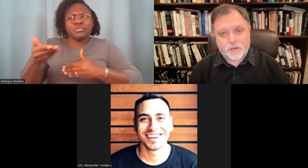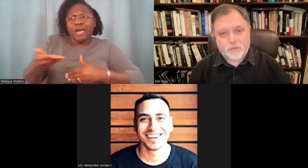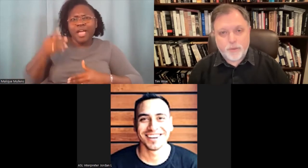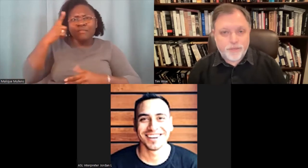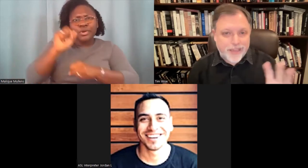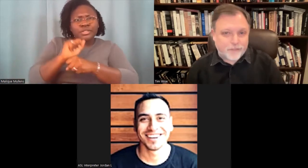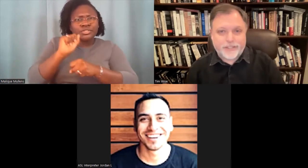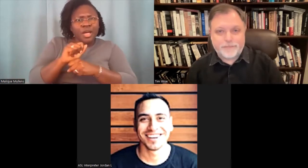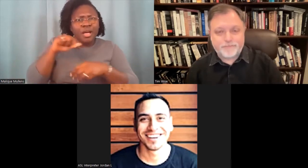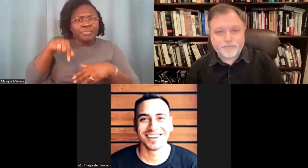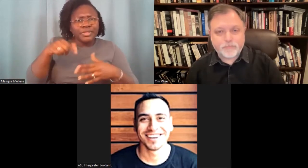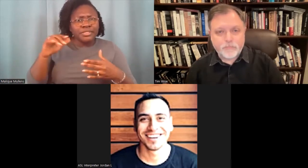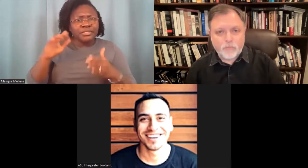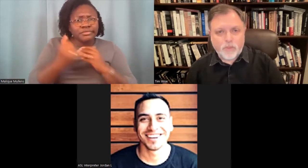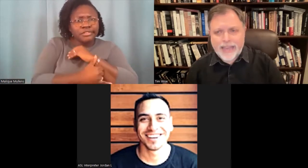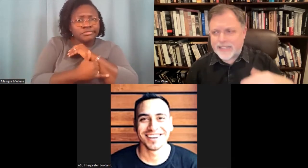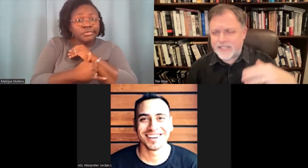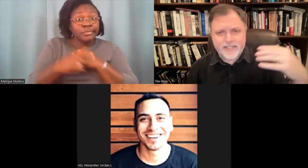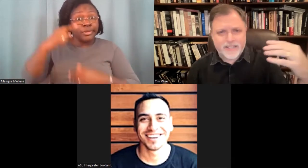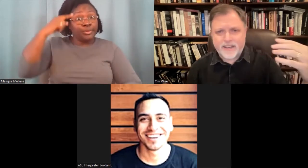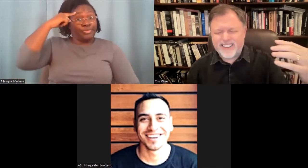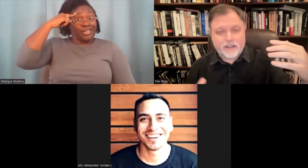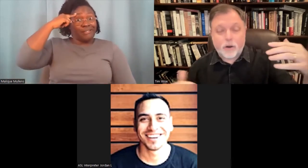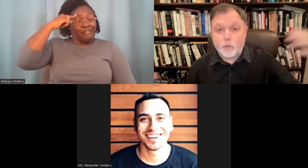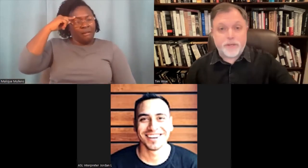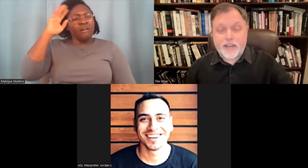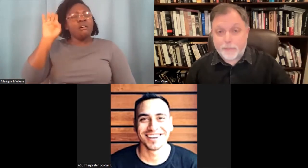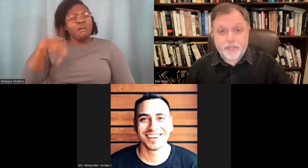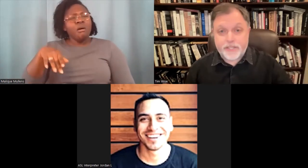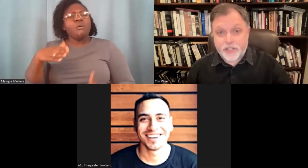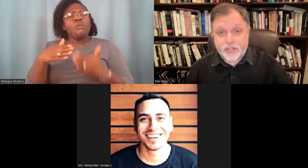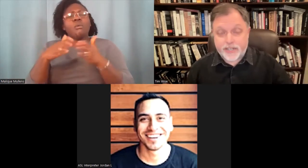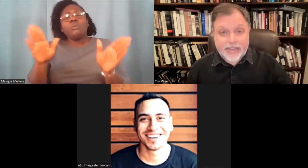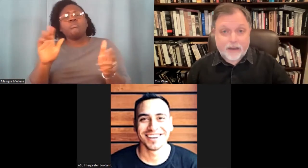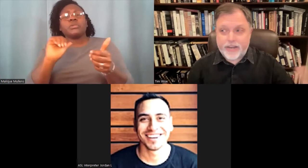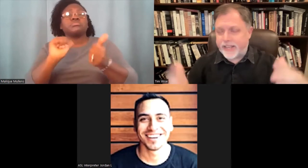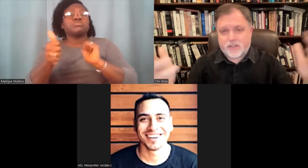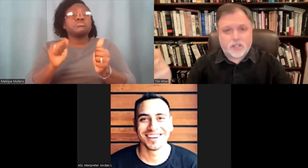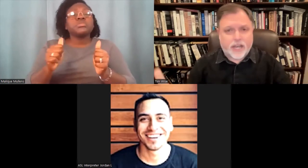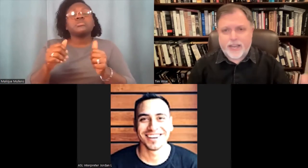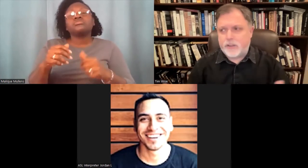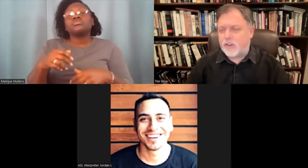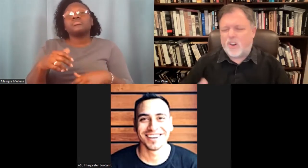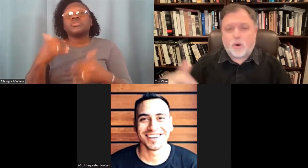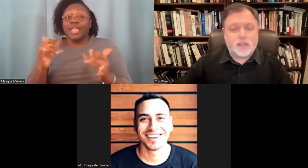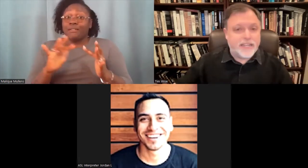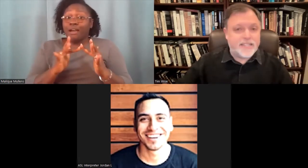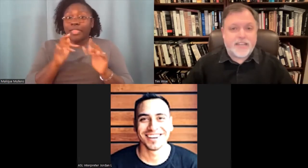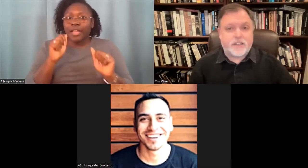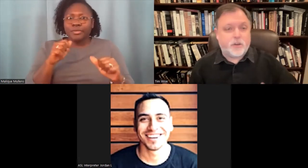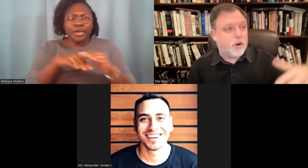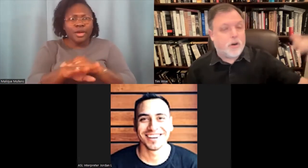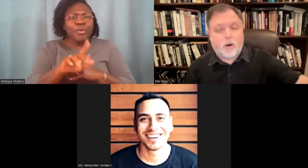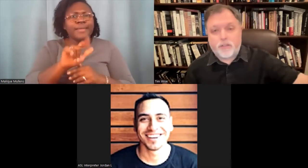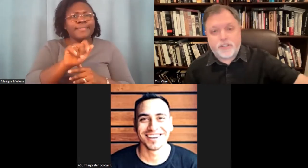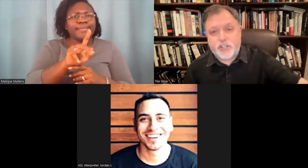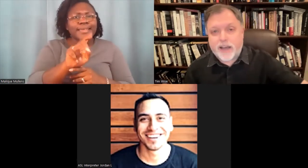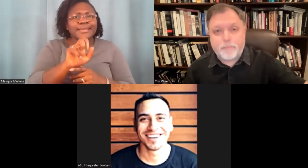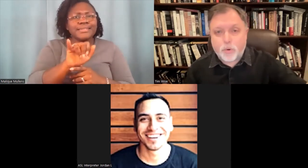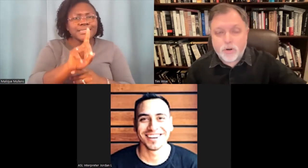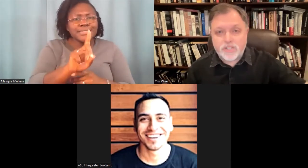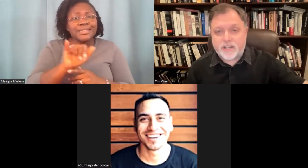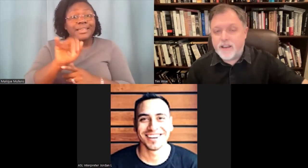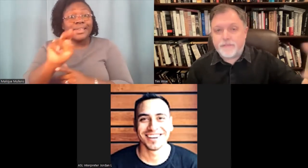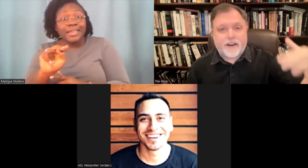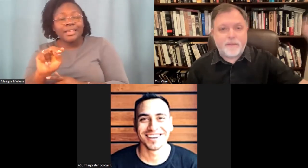this country? We think of it as this, you know, open competition. And nowadays online, you can go on LinkedIn, you can go all these